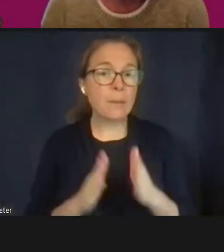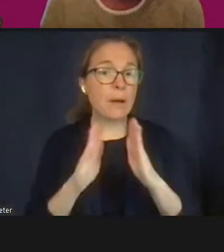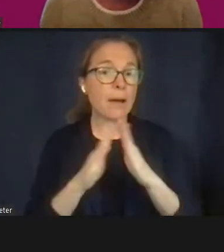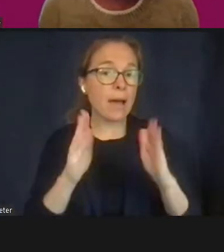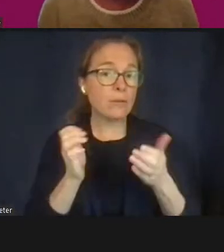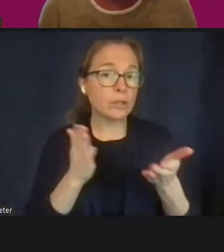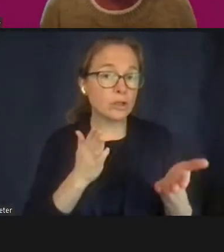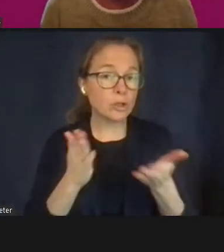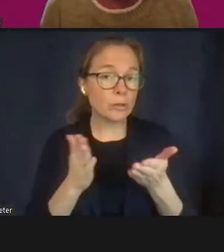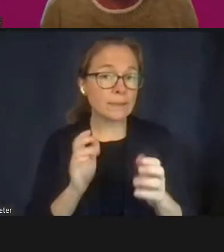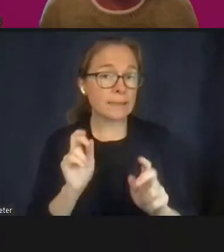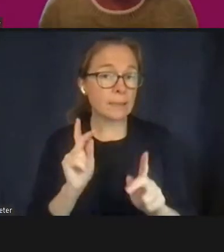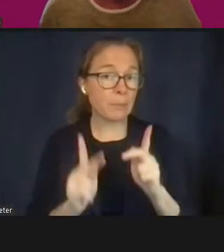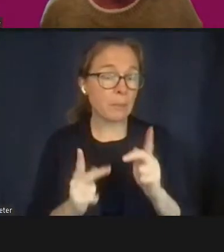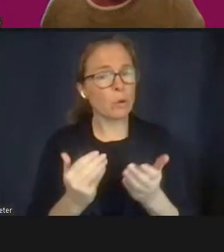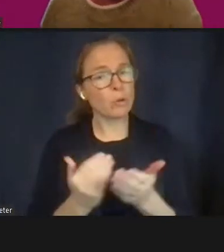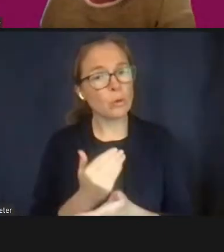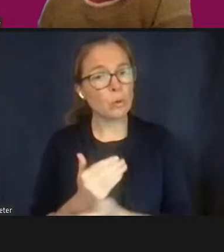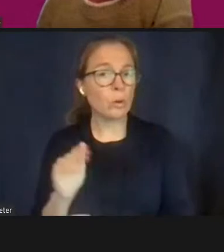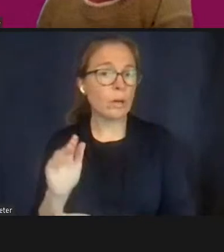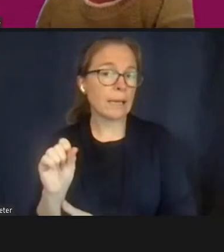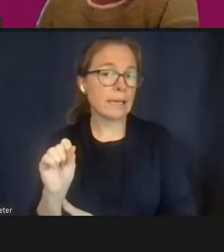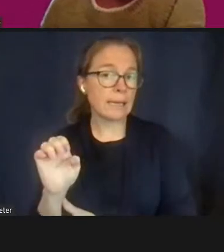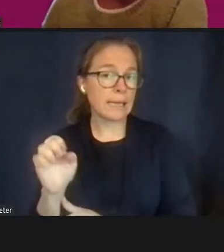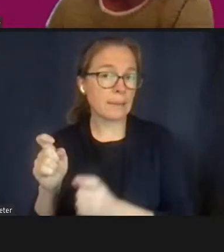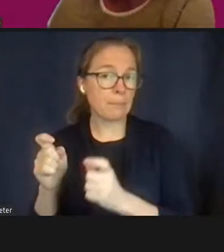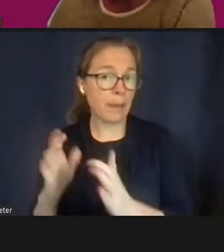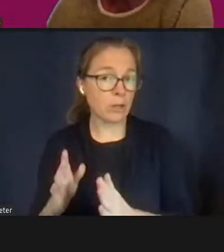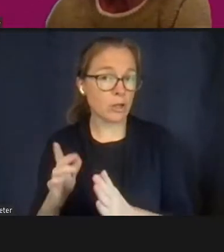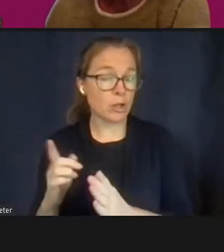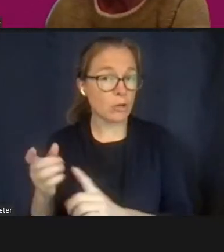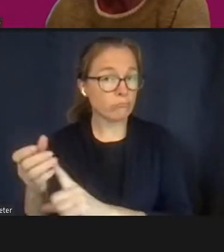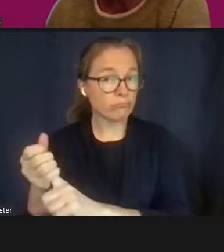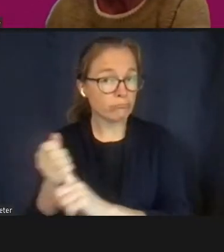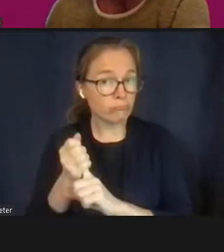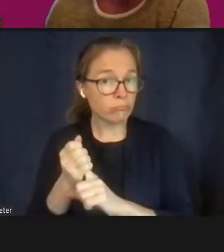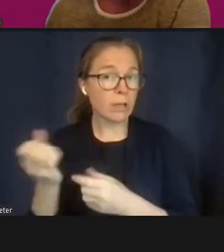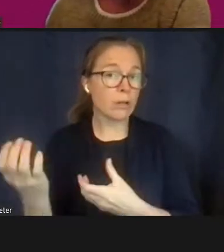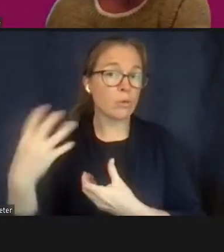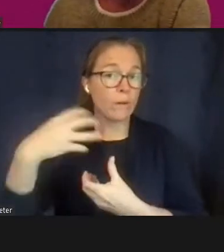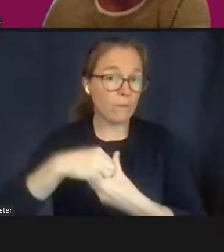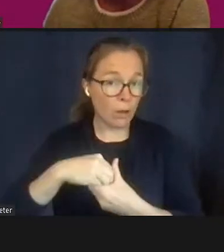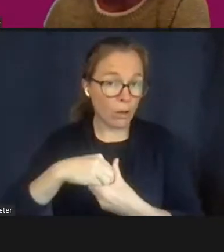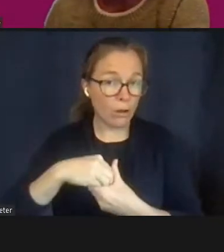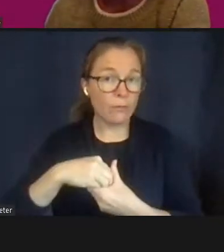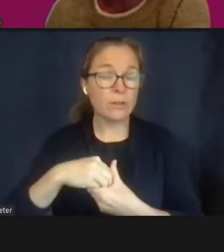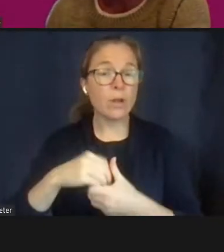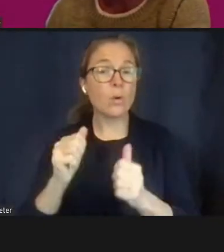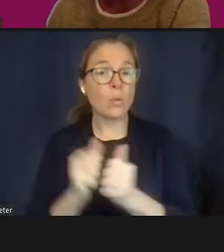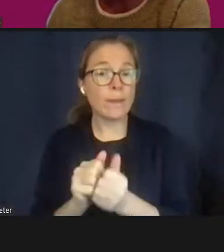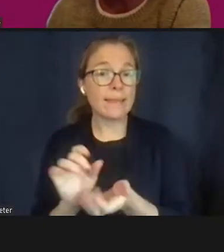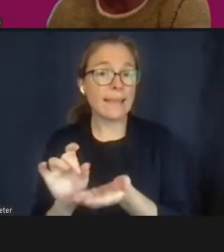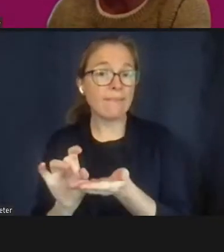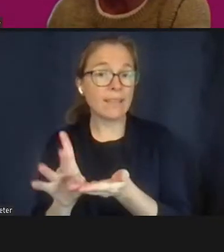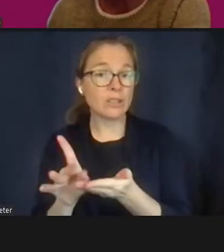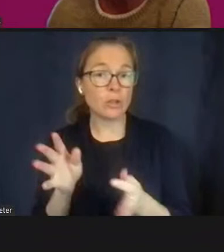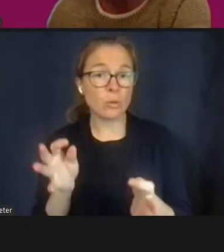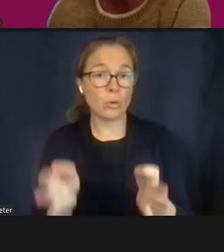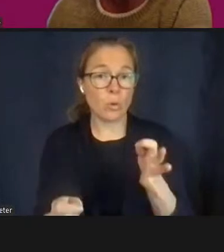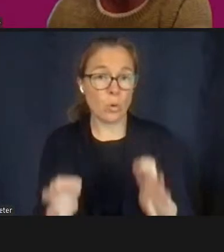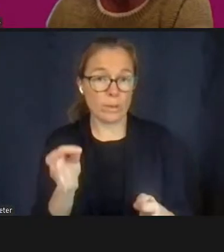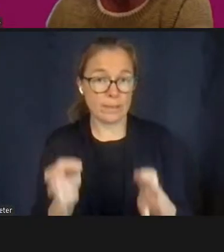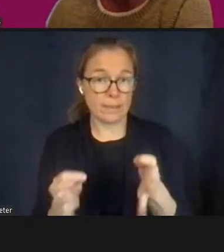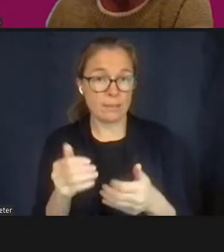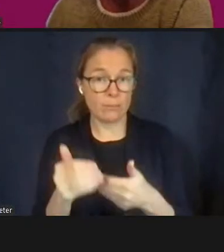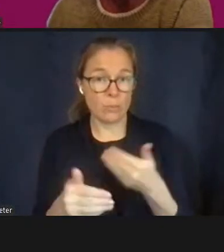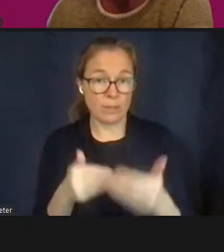members, a new case manager, participate right in the eviction court proceedings so that